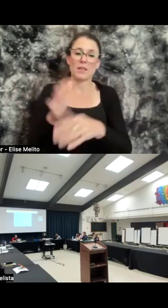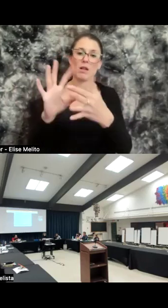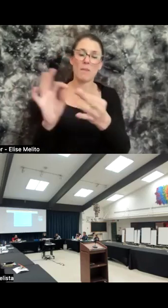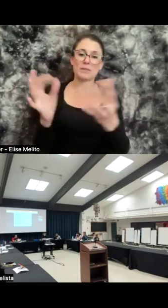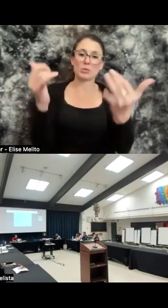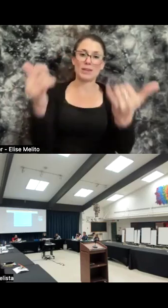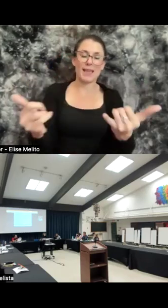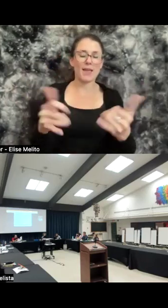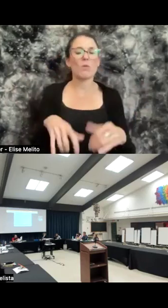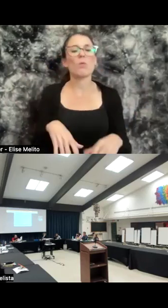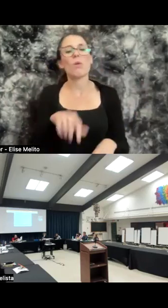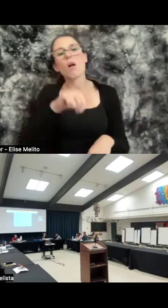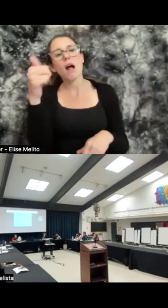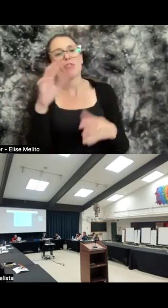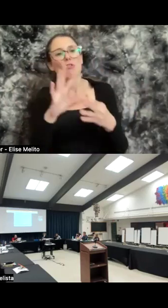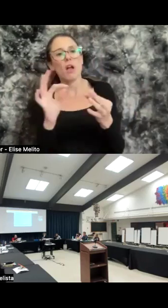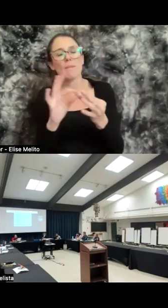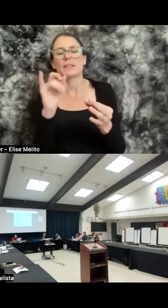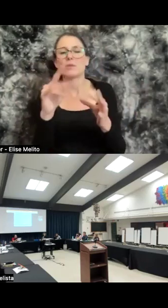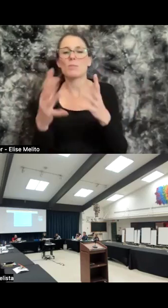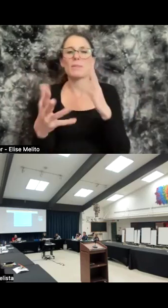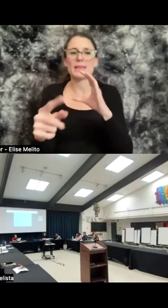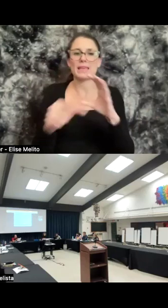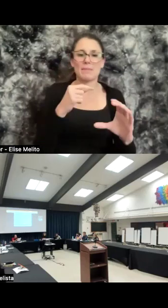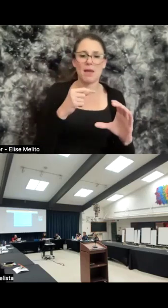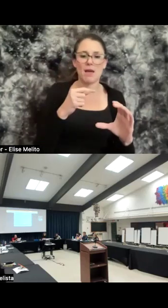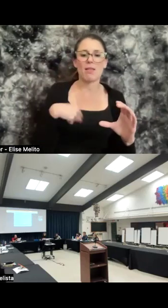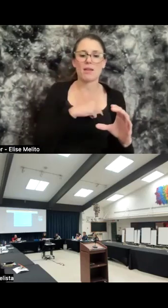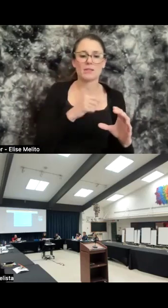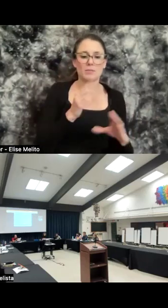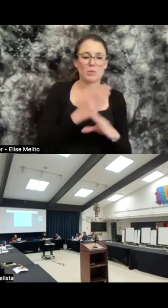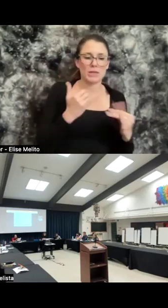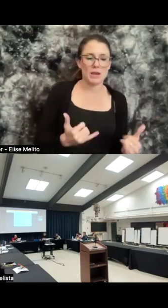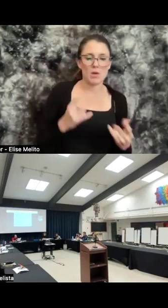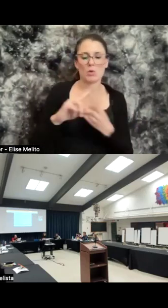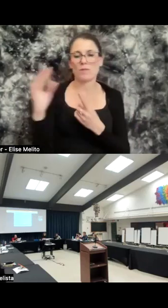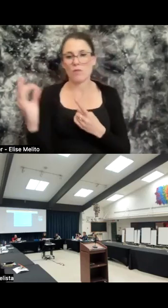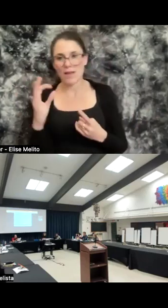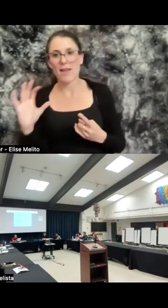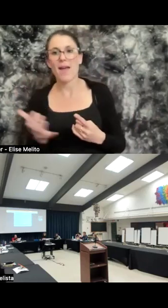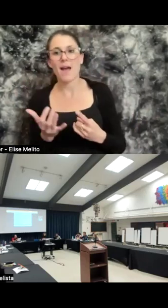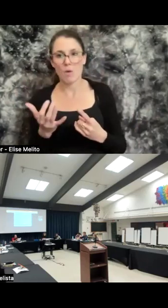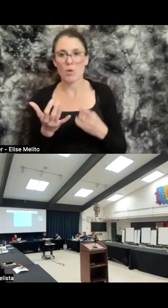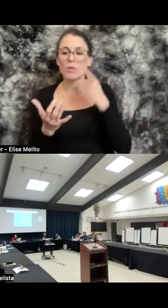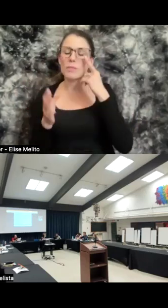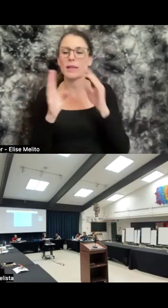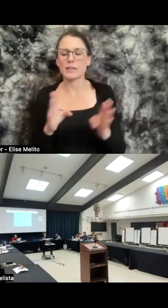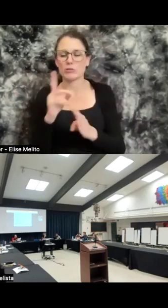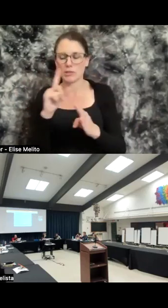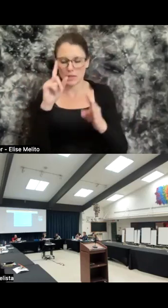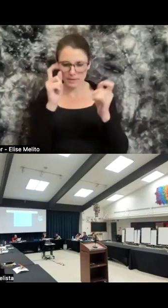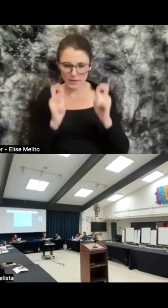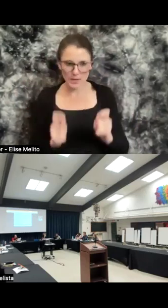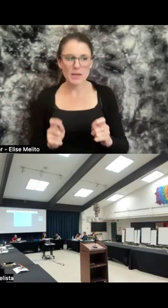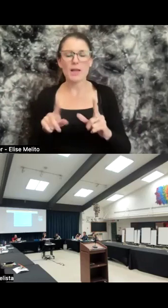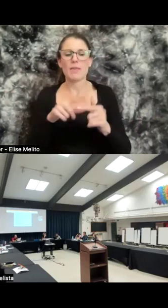comments you might have that you email between now and Friday, our plan is to sort of promulgate that message to